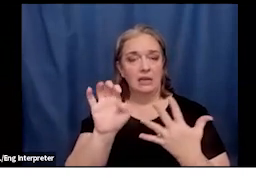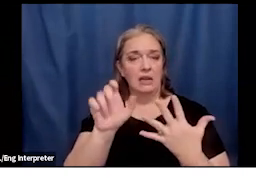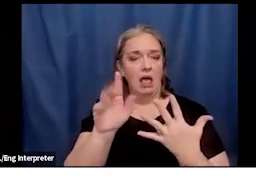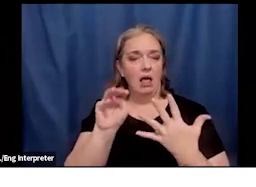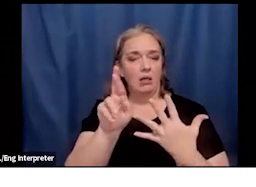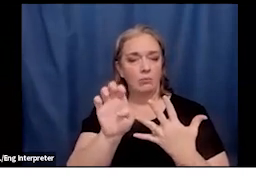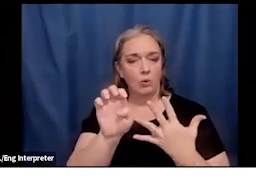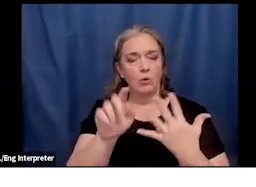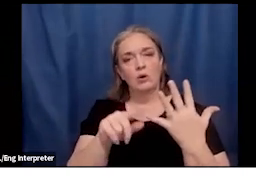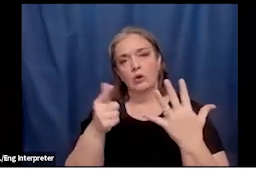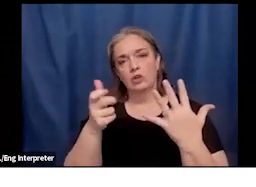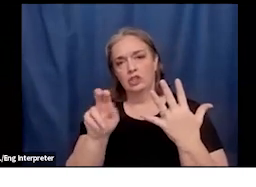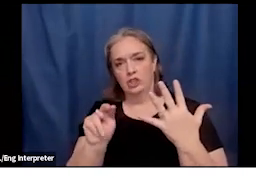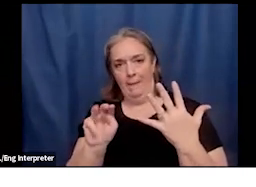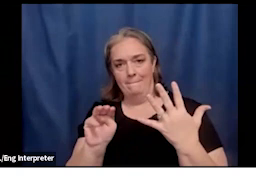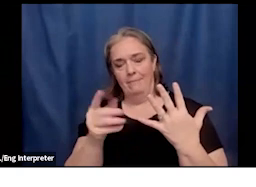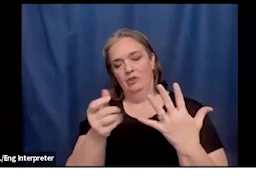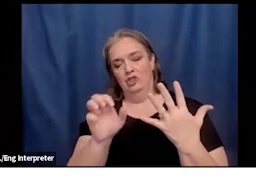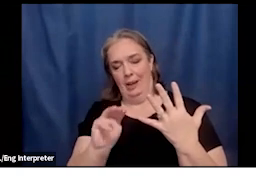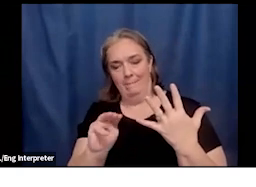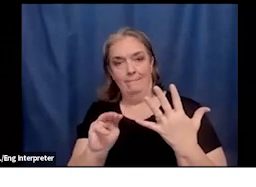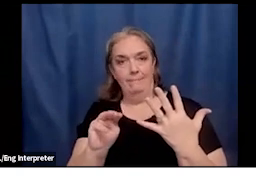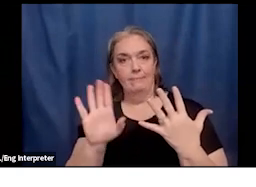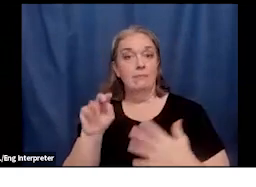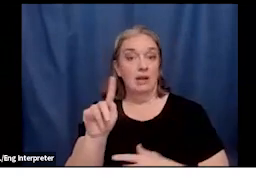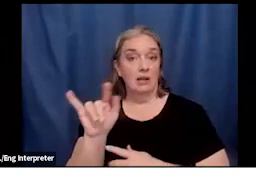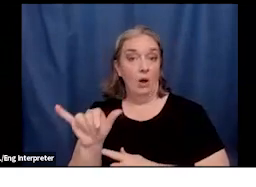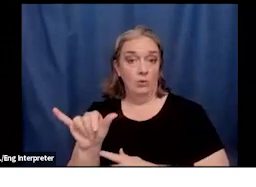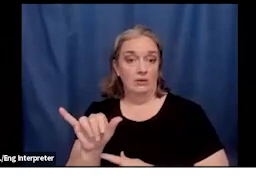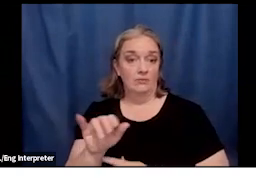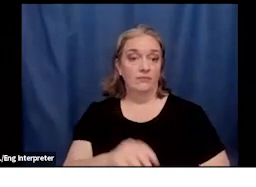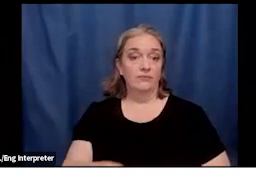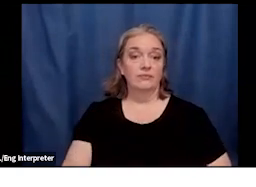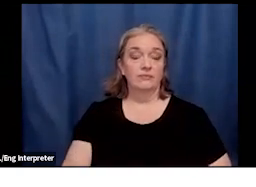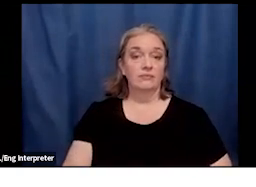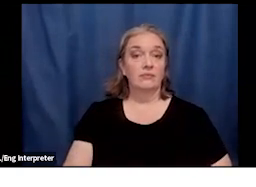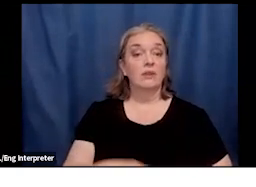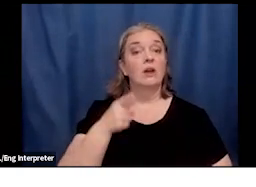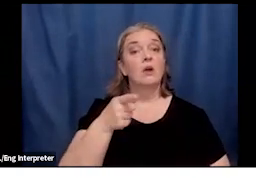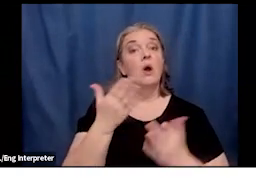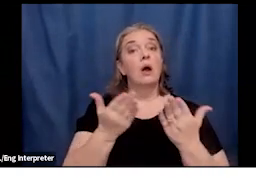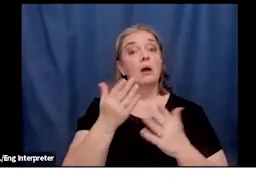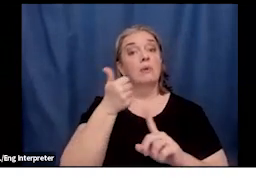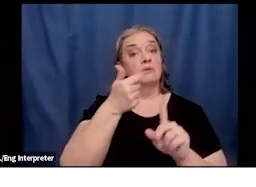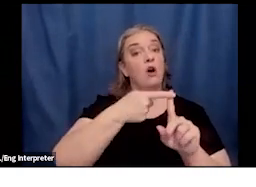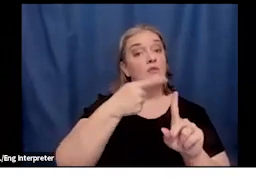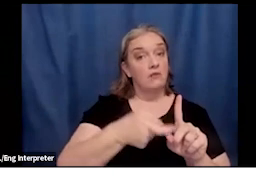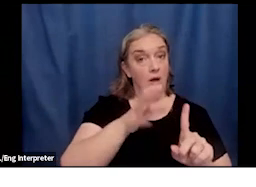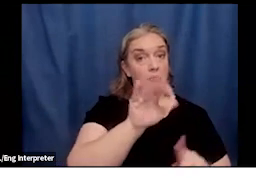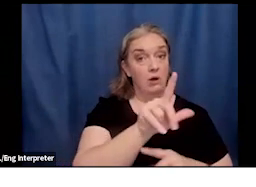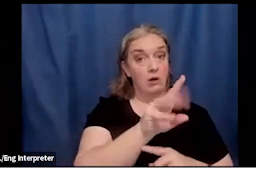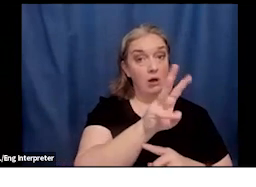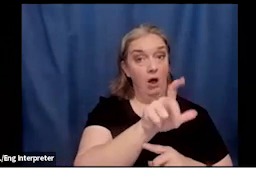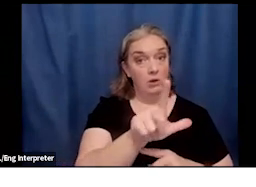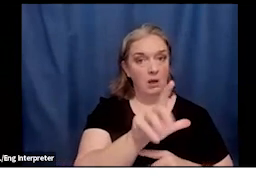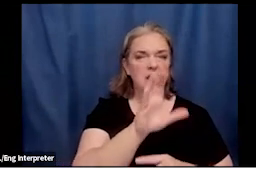of where your organization can be based out of. So you maybe are coming from Caldwell, which was in Canyon County, but